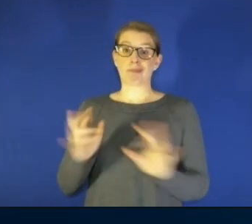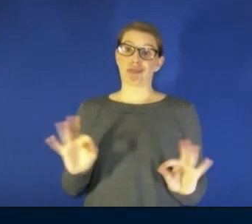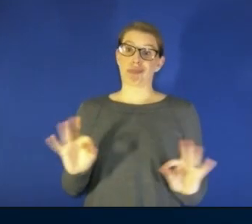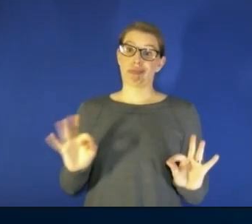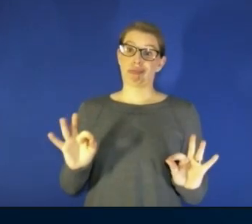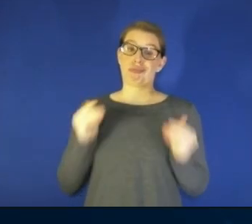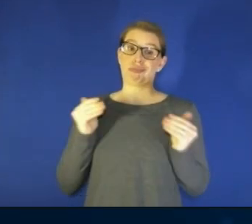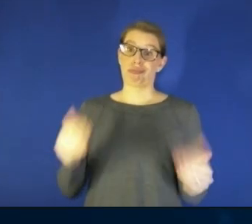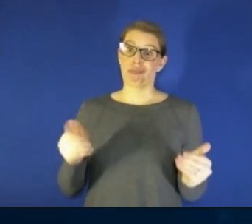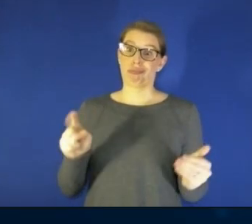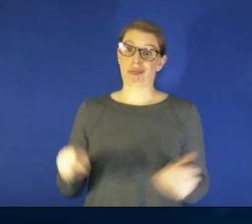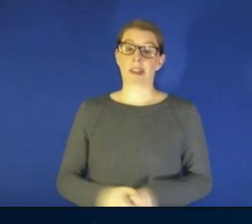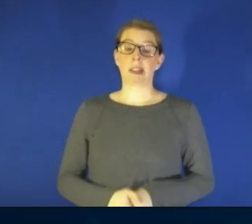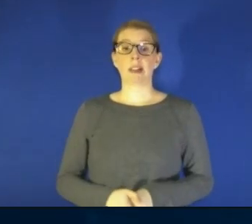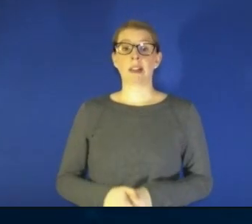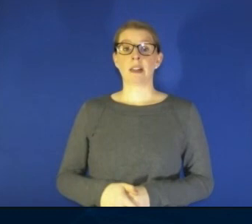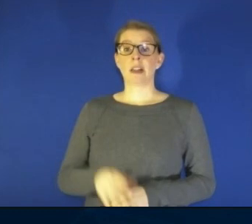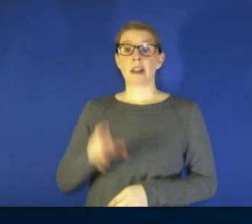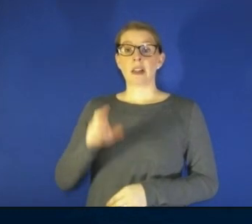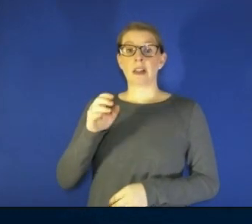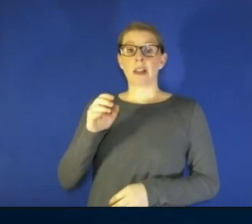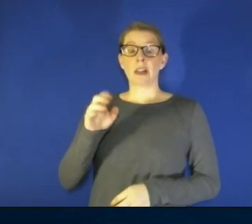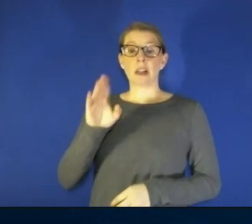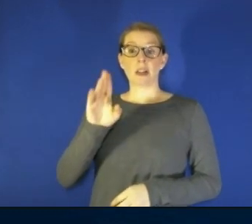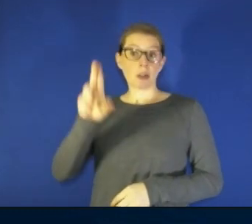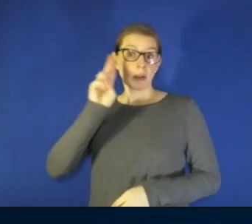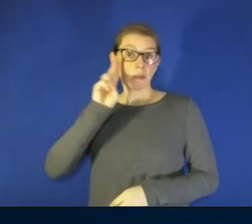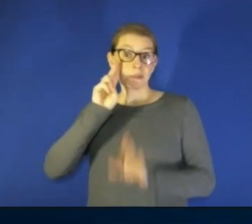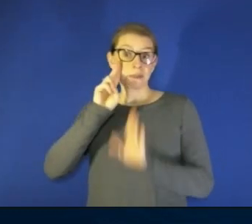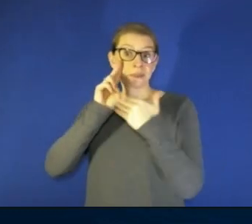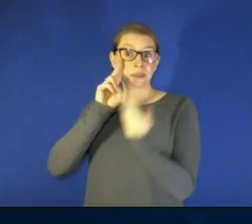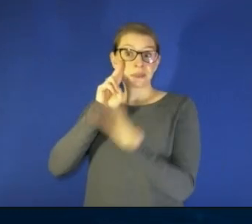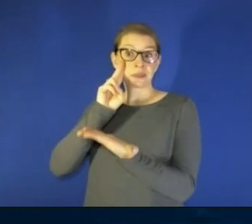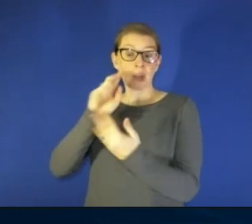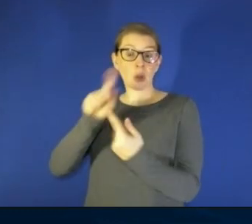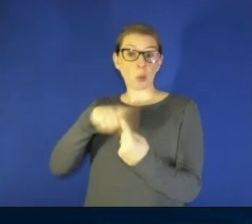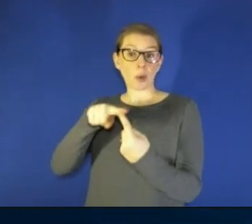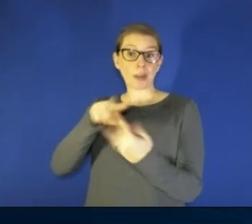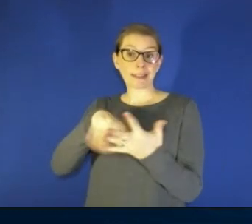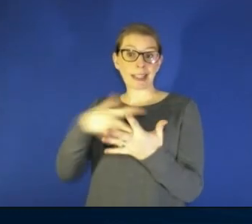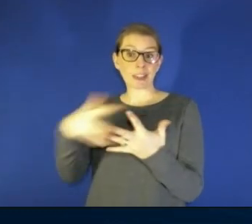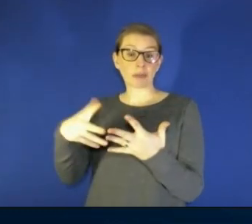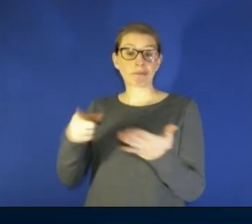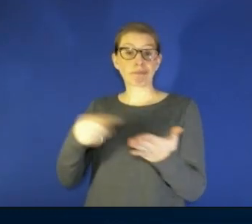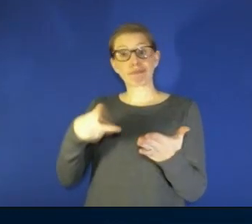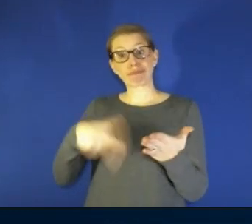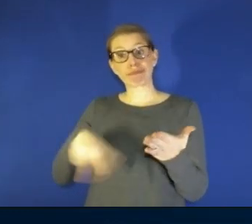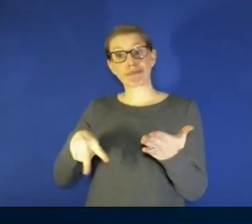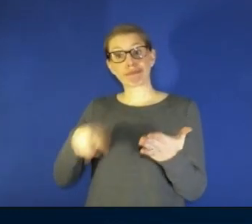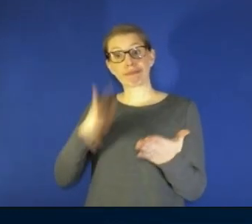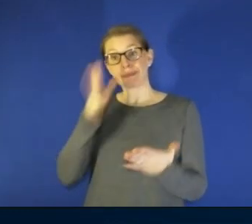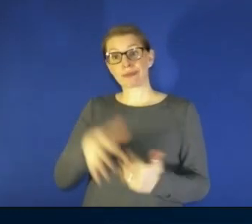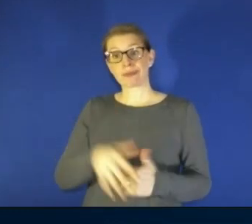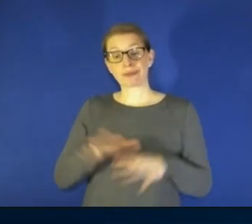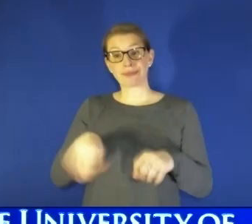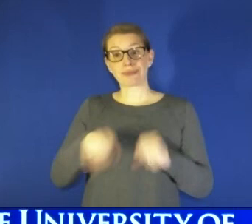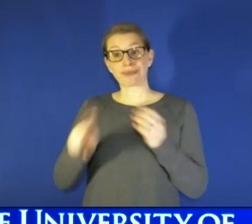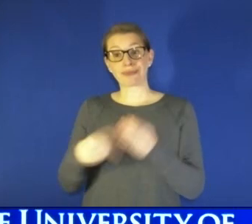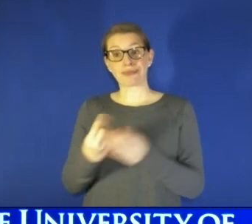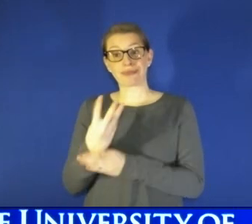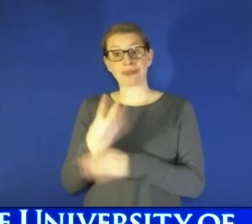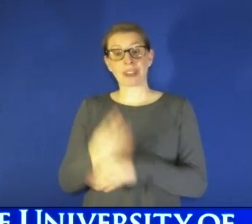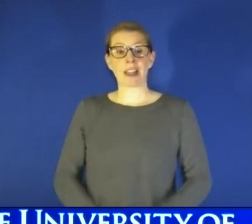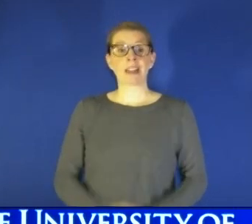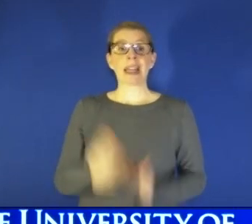final thought is going to be what? When are you scheduling your colonoscopy? Yeah, I think probably in a few weeks here. Okay, so it'll we'll get be done. waiting. Again, I